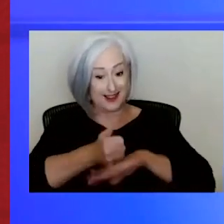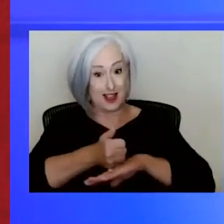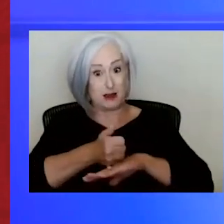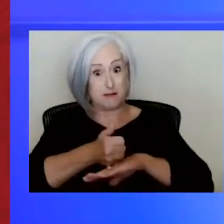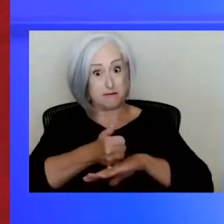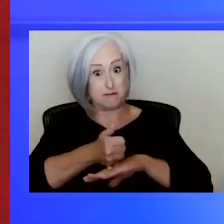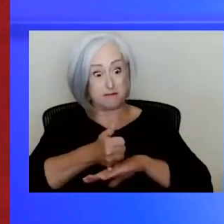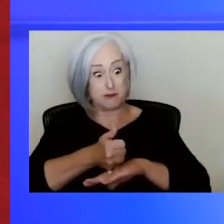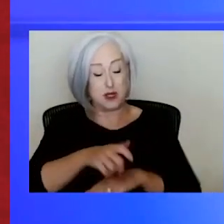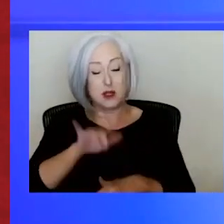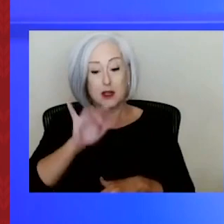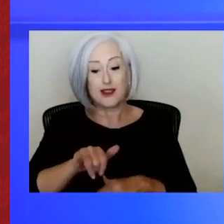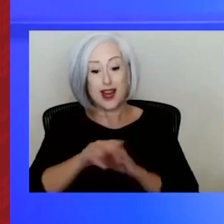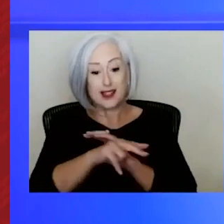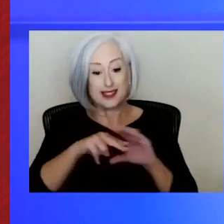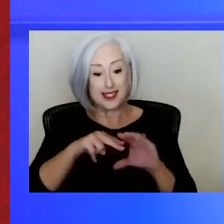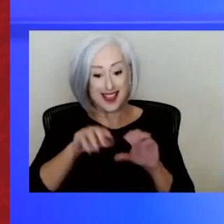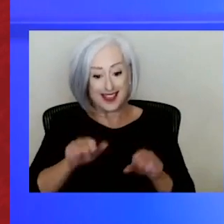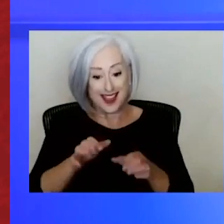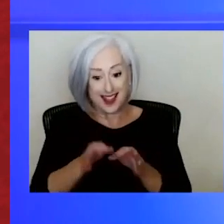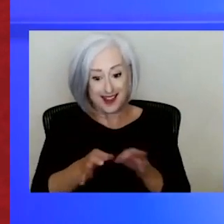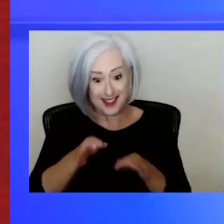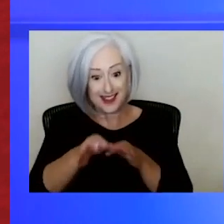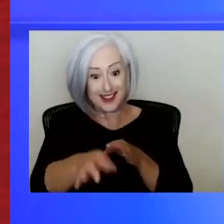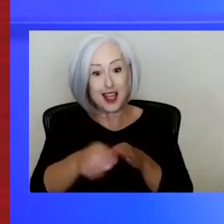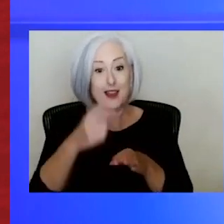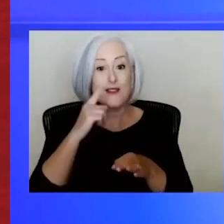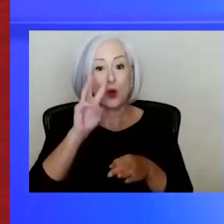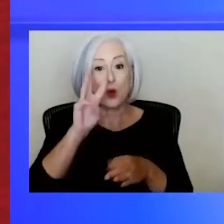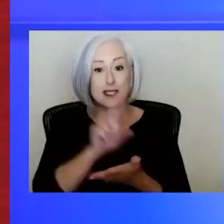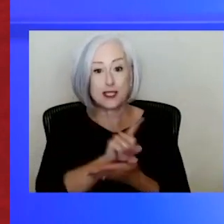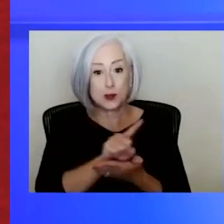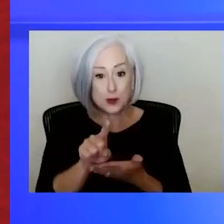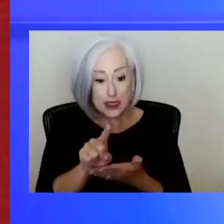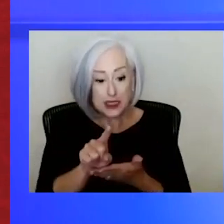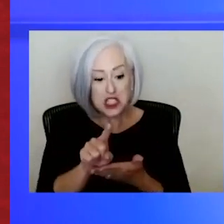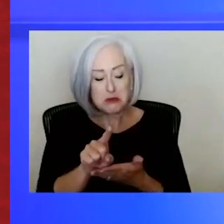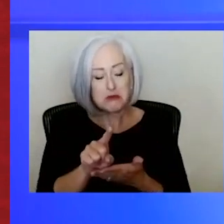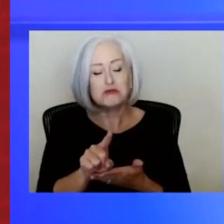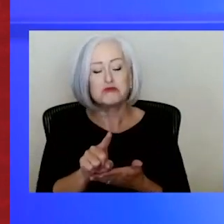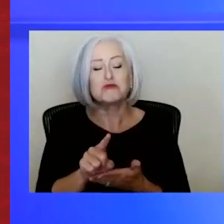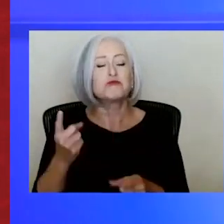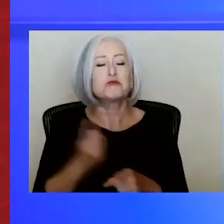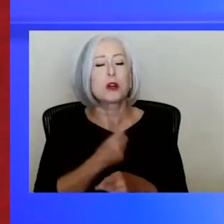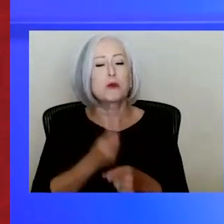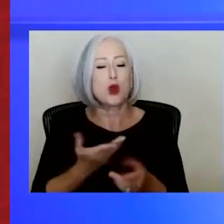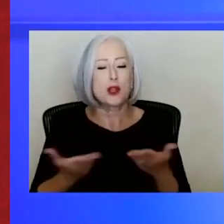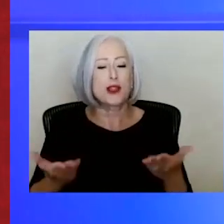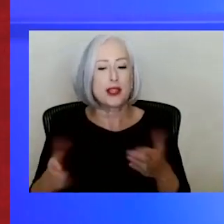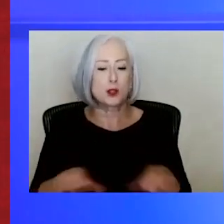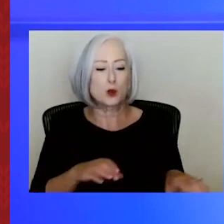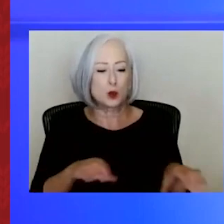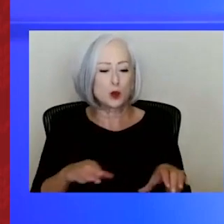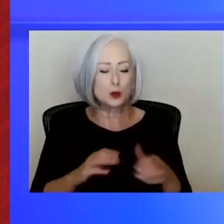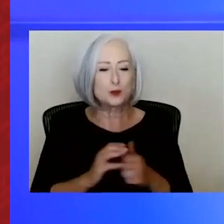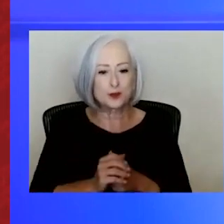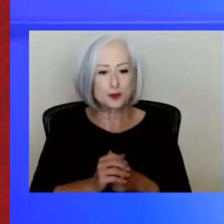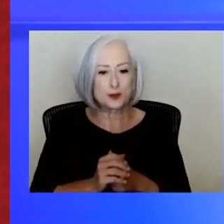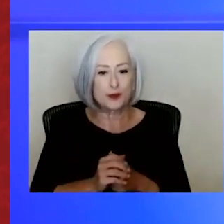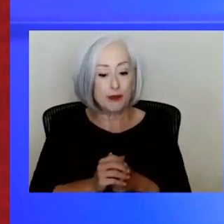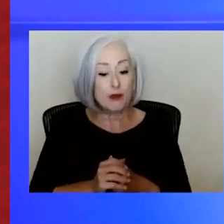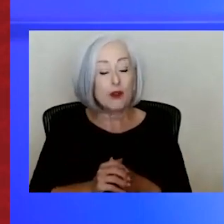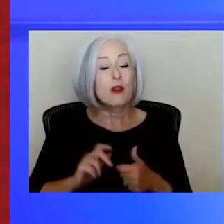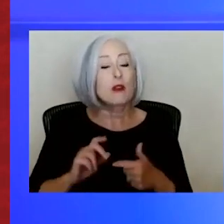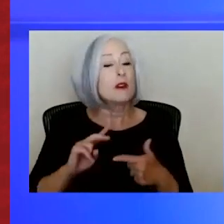be delayed for 6 weeks, then that's probably the most appropriate thing. The other strategies that we've used is to look at